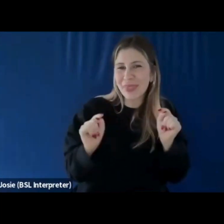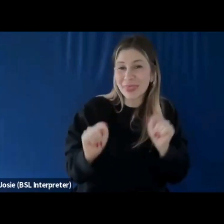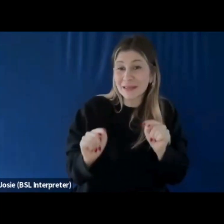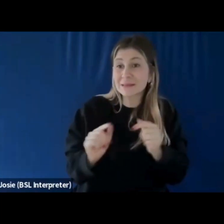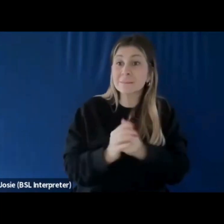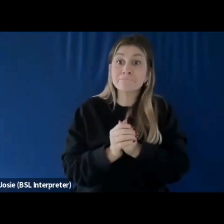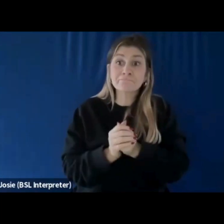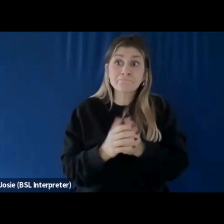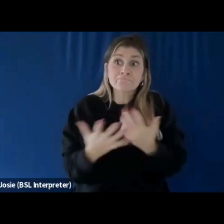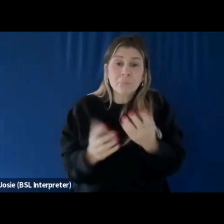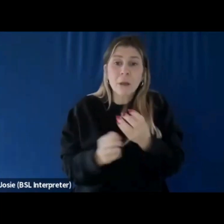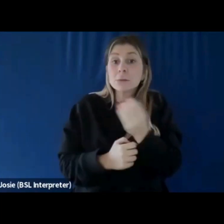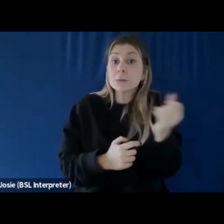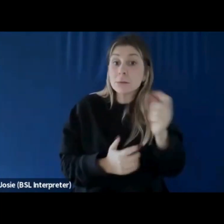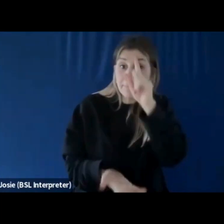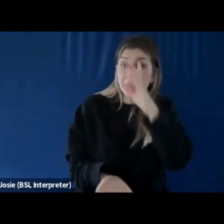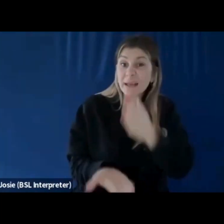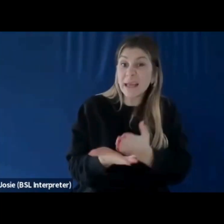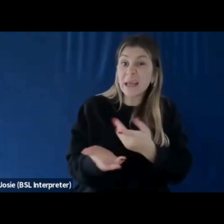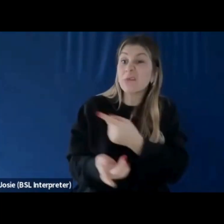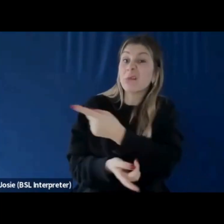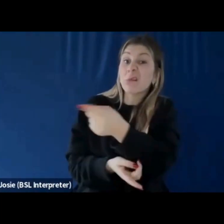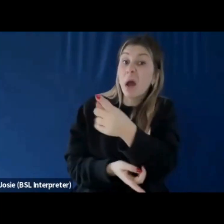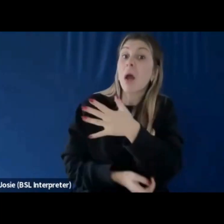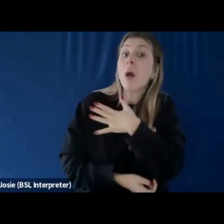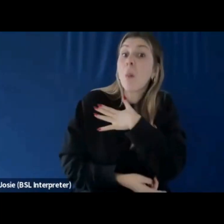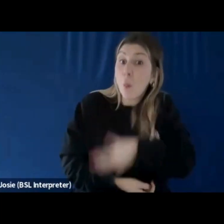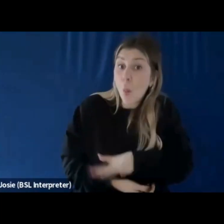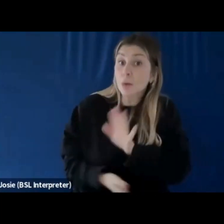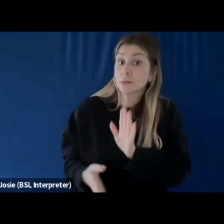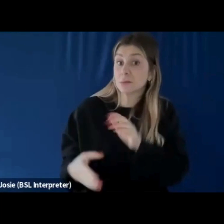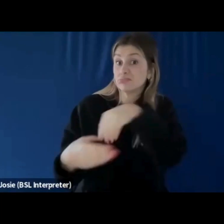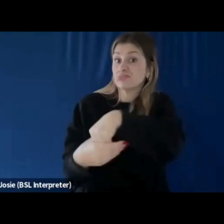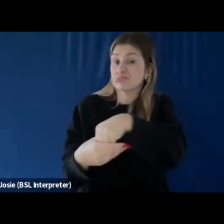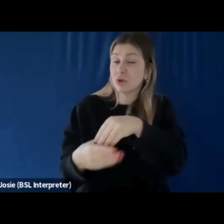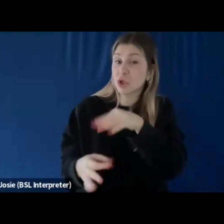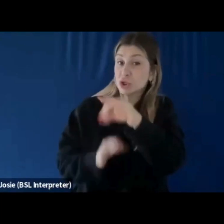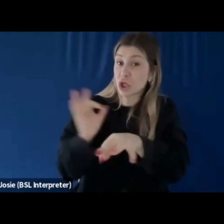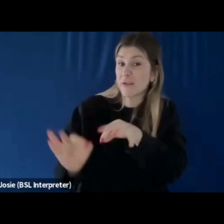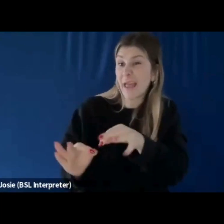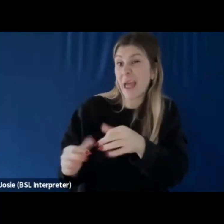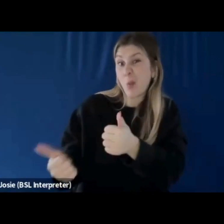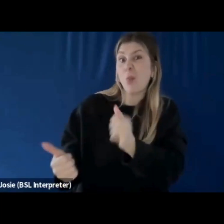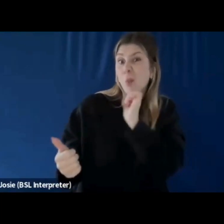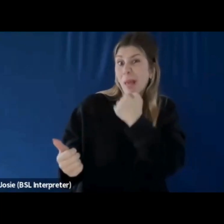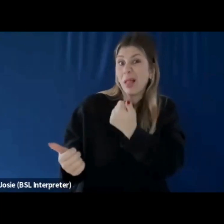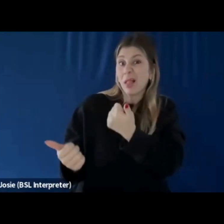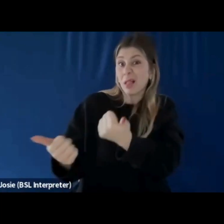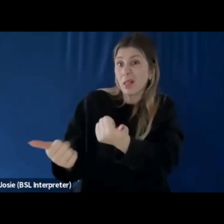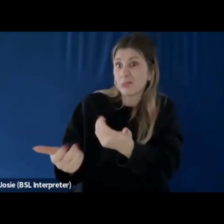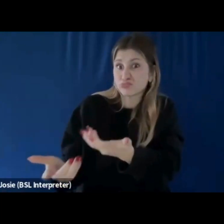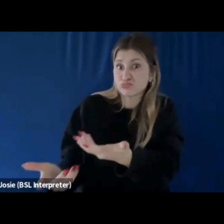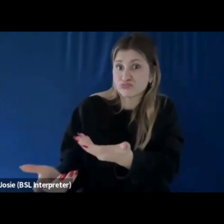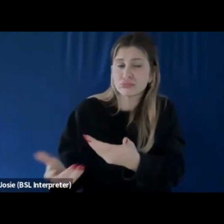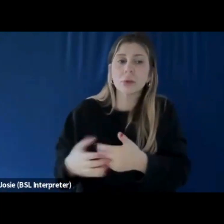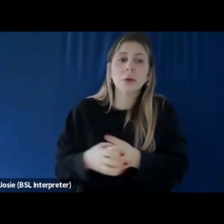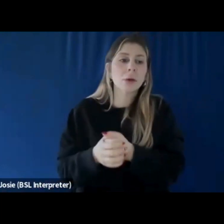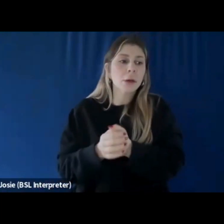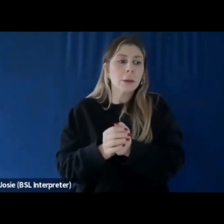take the survey will take it, and people who don't won't. And incentives don't always make a huge difference to